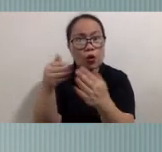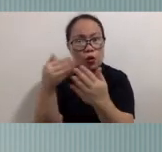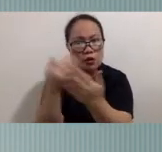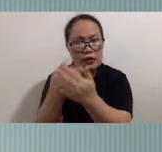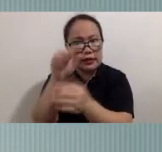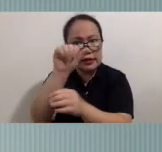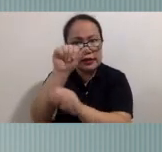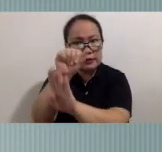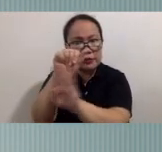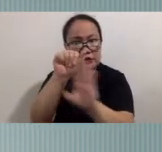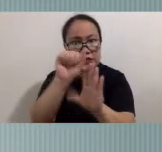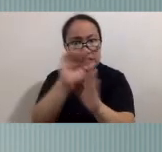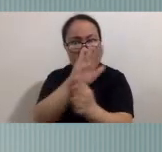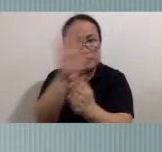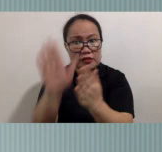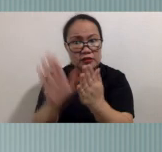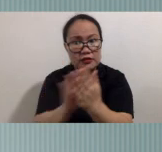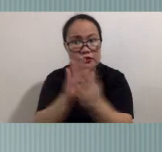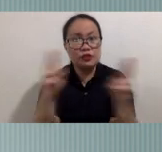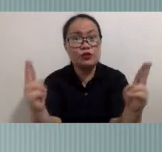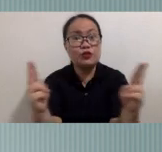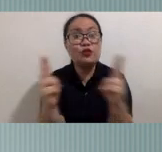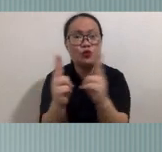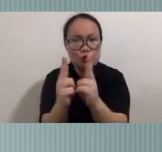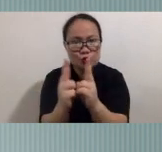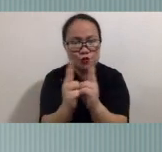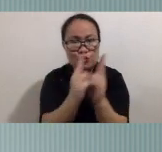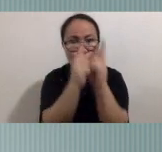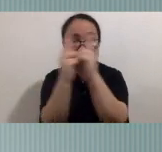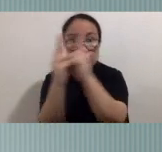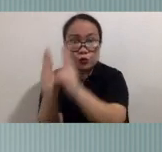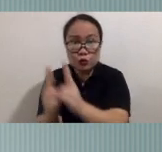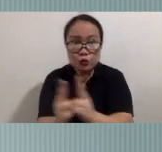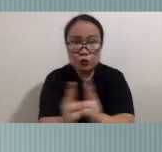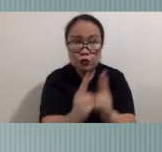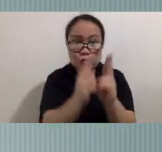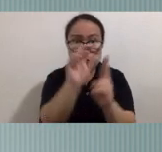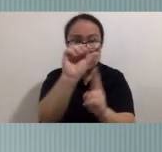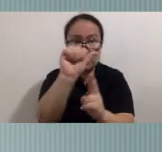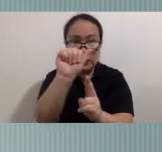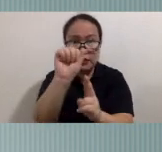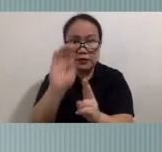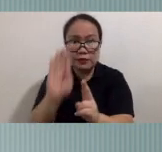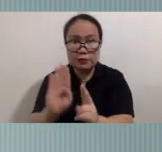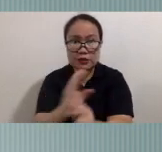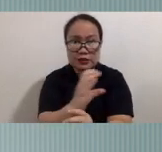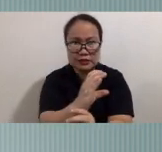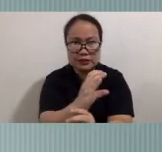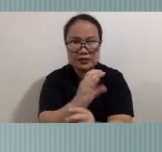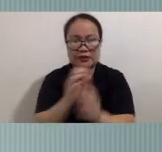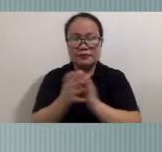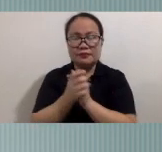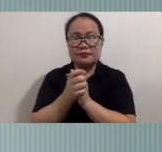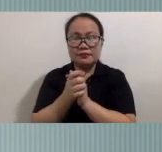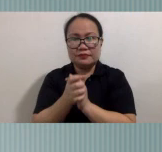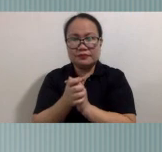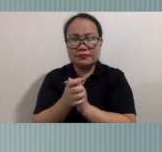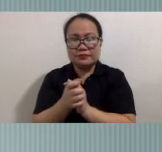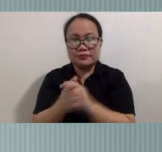So, ibig sabihin, this is the union of set A, B, and C.